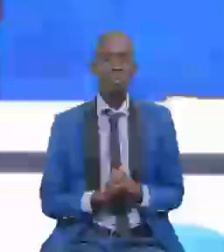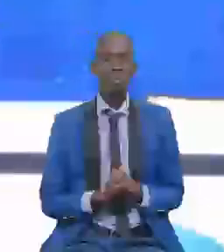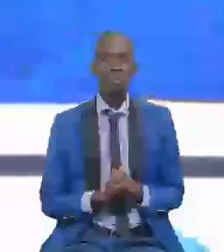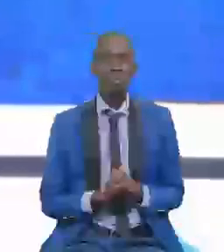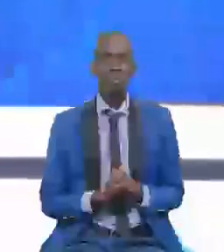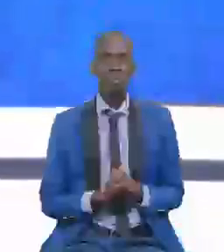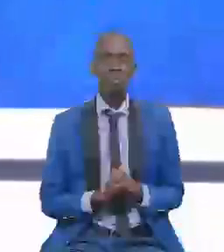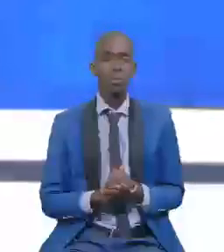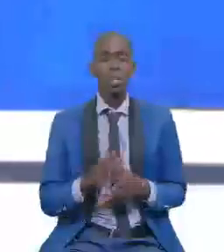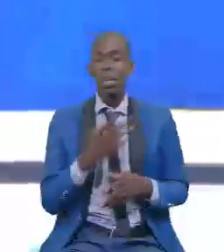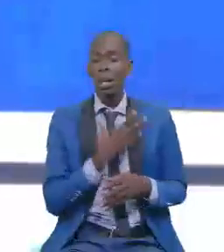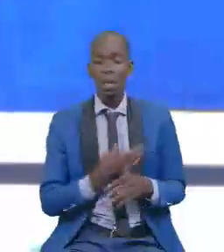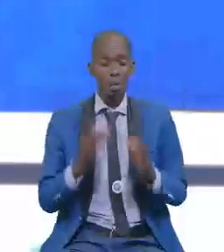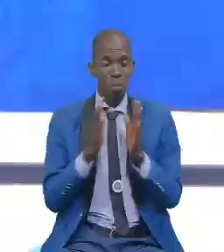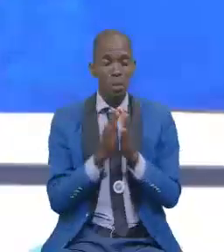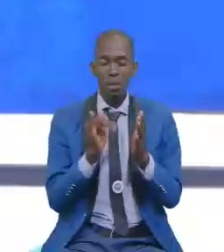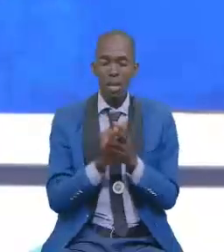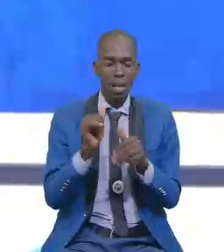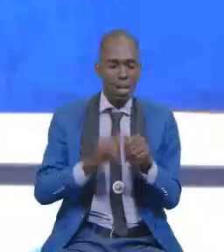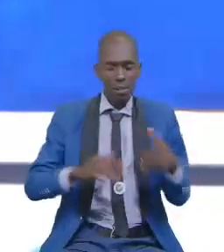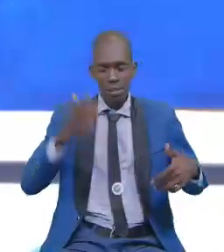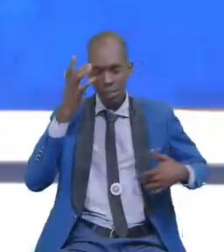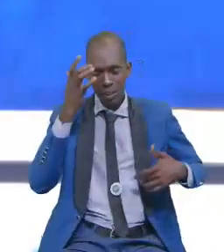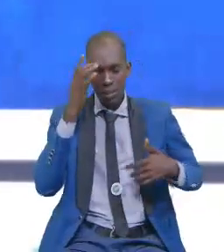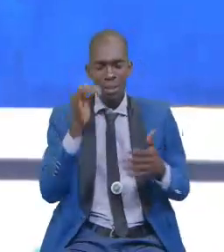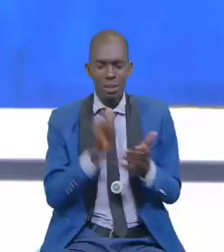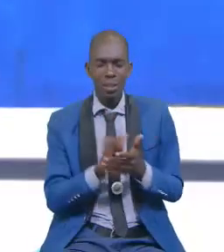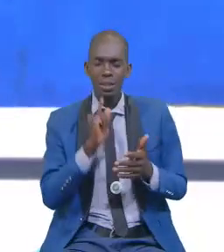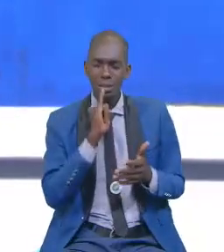And I pray that every sickness represented here,